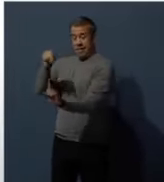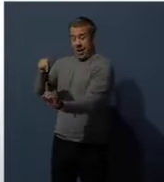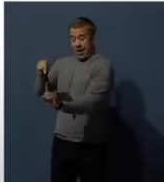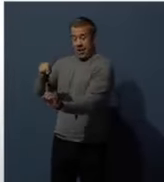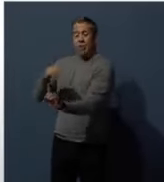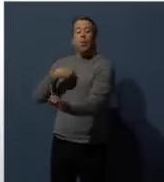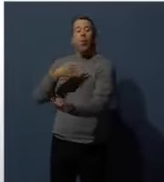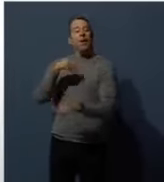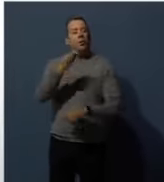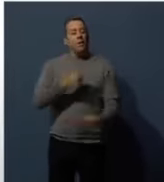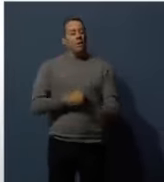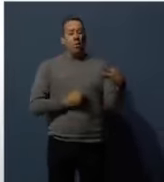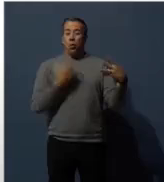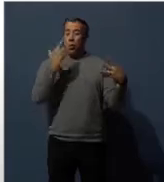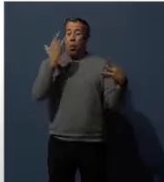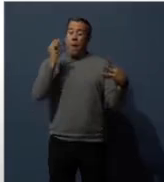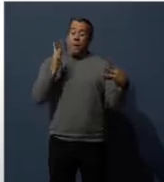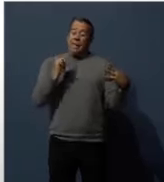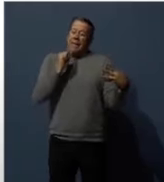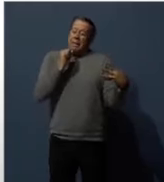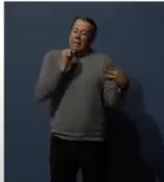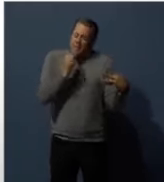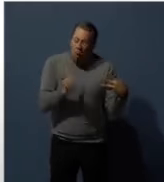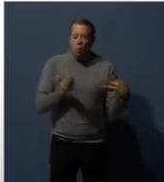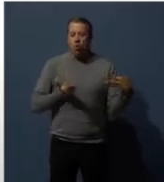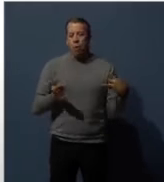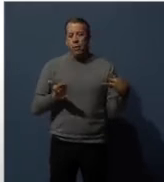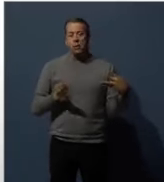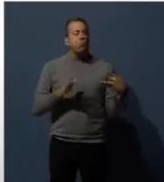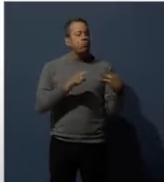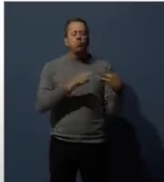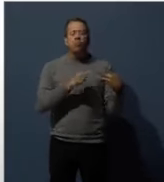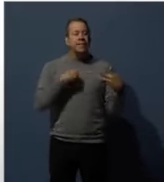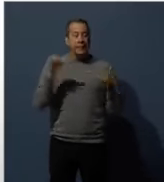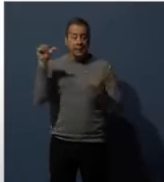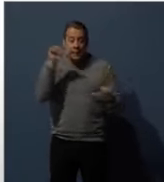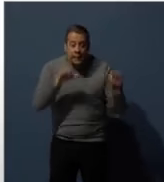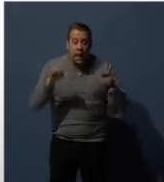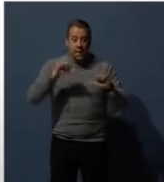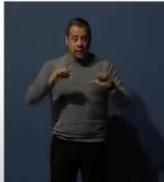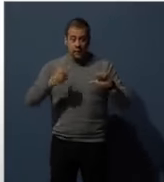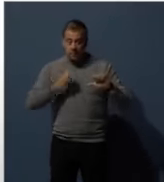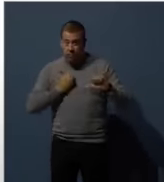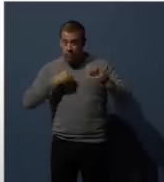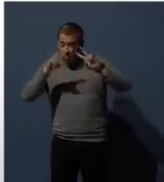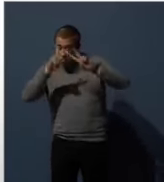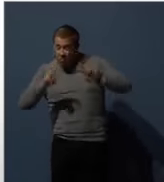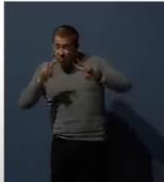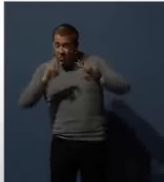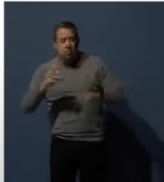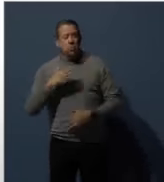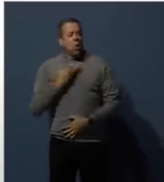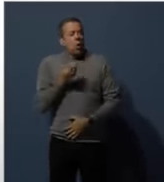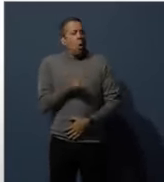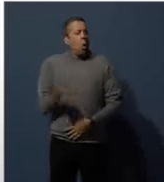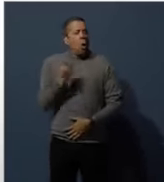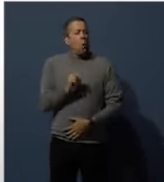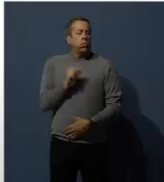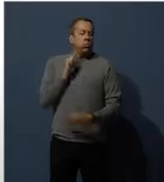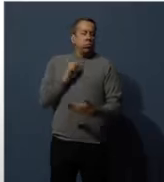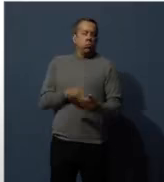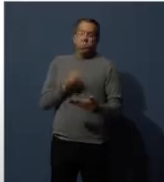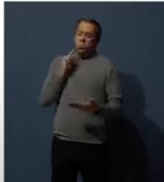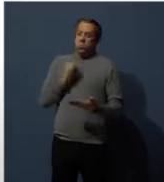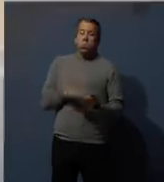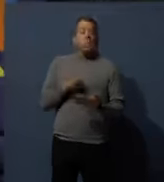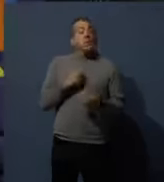typically serve in ministry. Now, this is not based on scientific research. This is just based on my own church observations. I've been saved since I was 6 years old. I've been